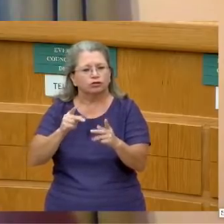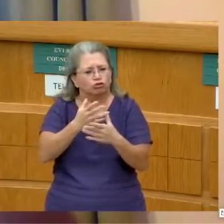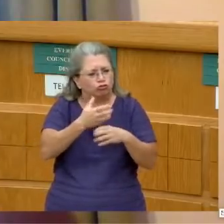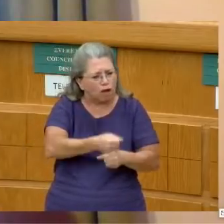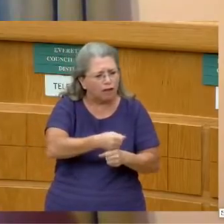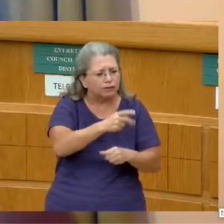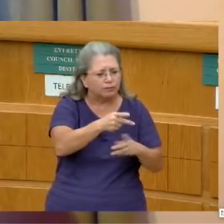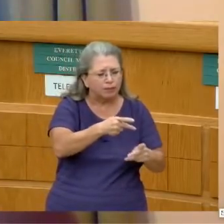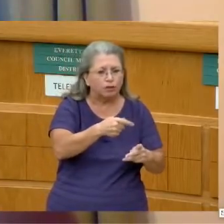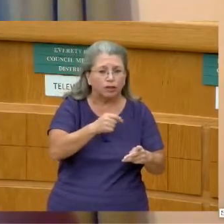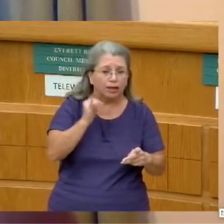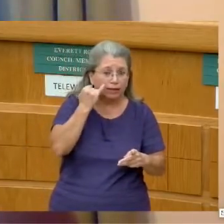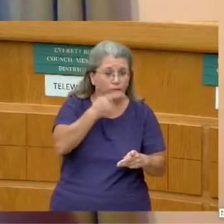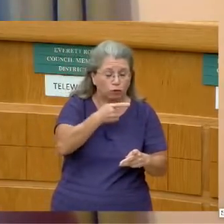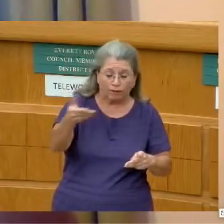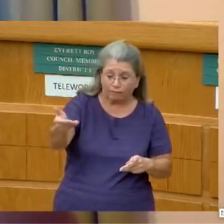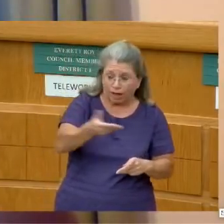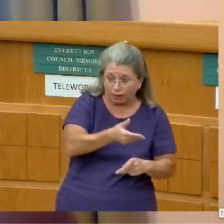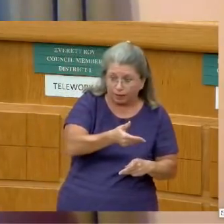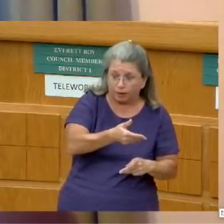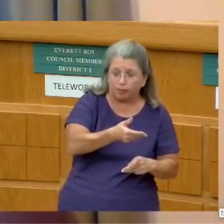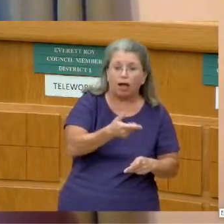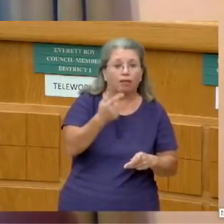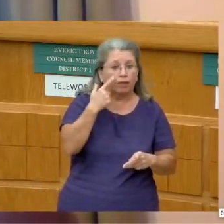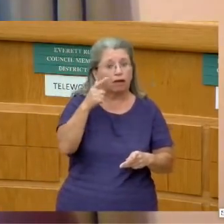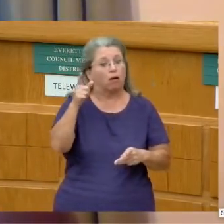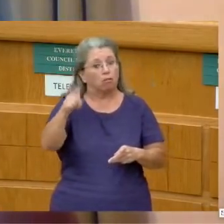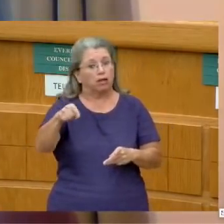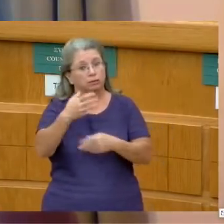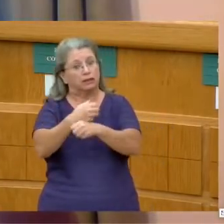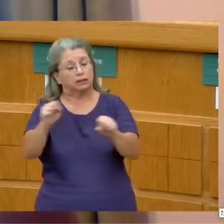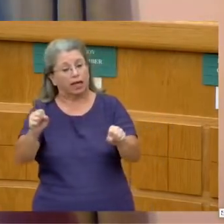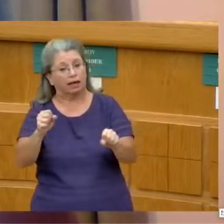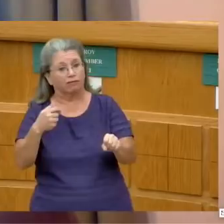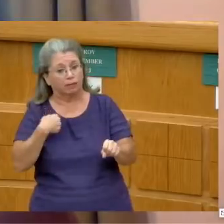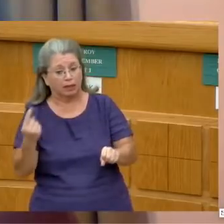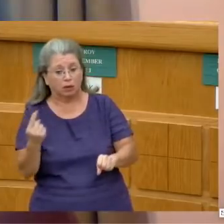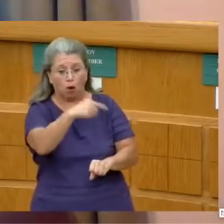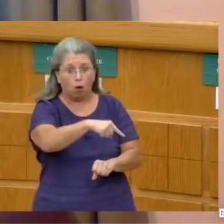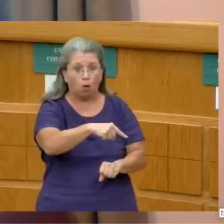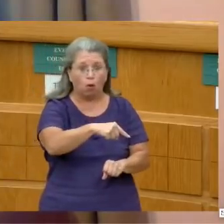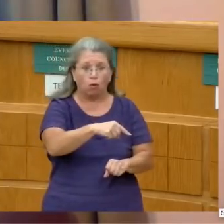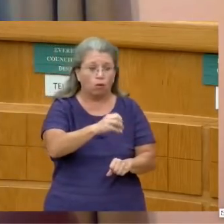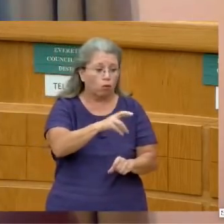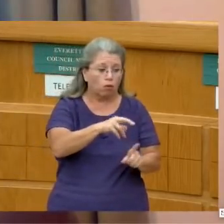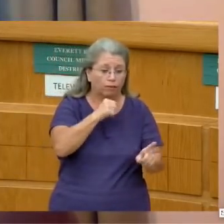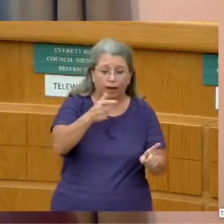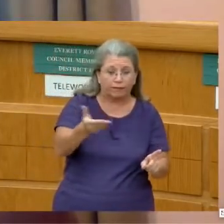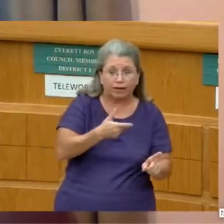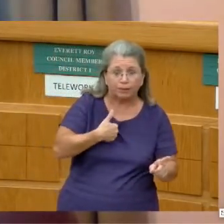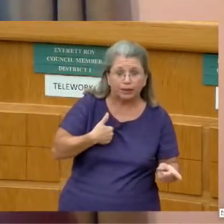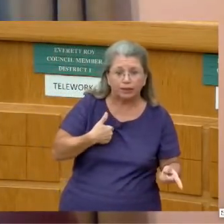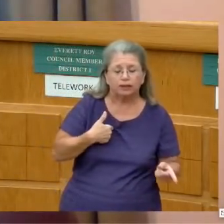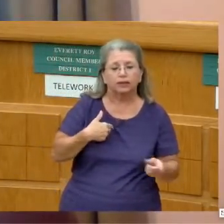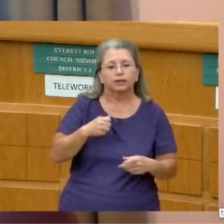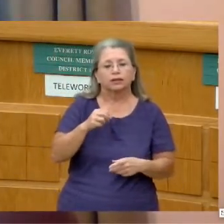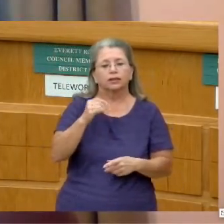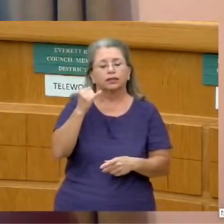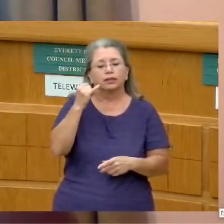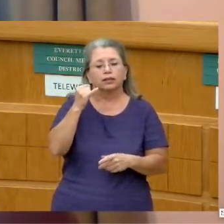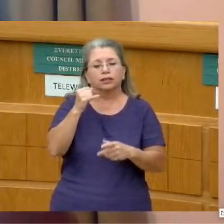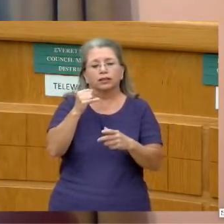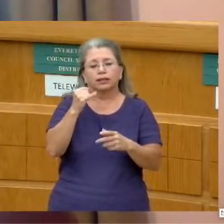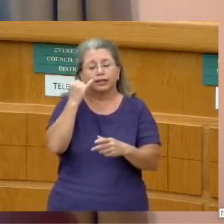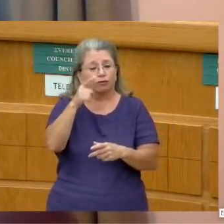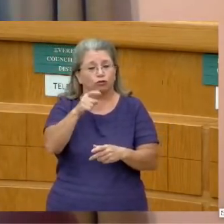family gathering, they think it must be safe for me to be there. Why else would they have invited me? Unless you are certain that